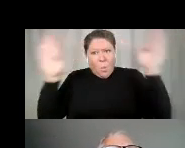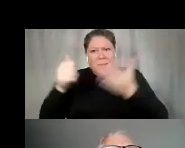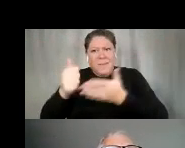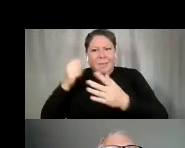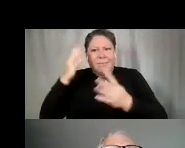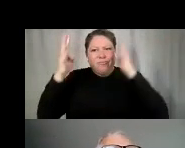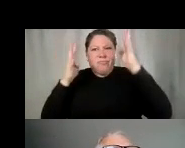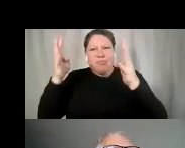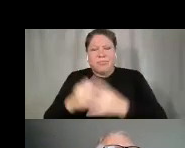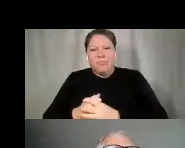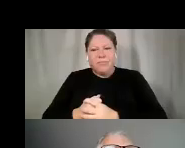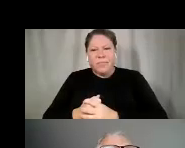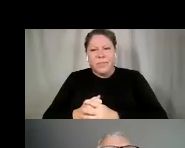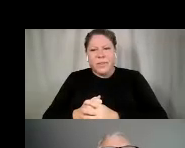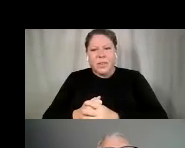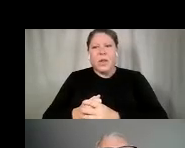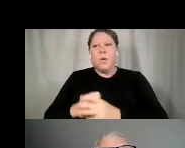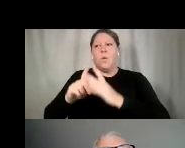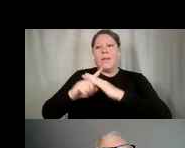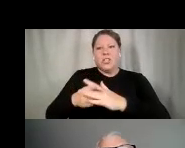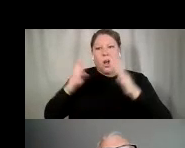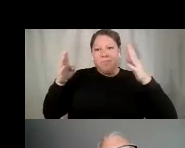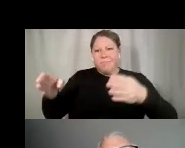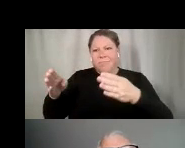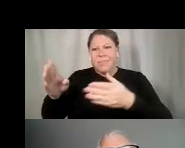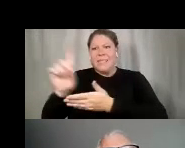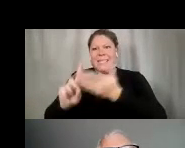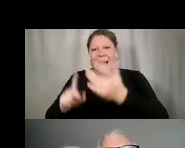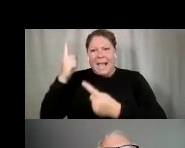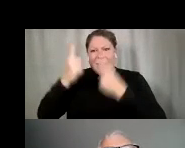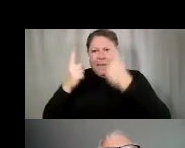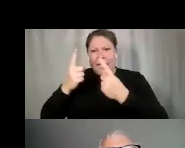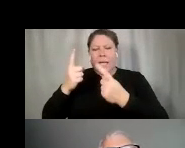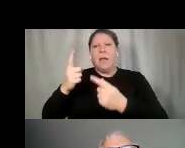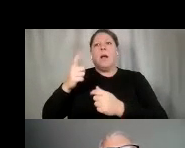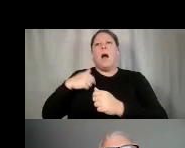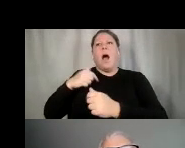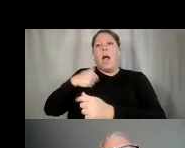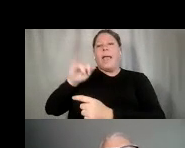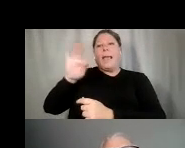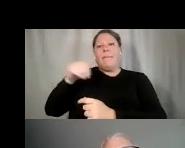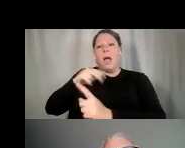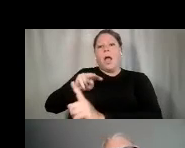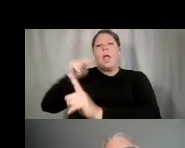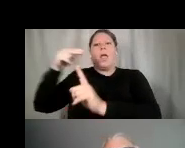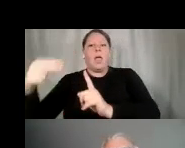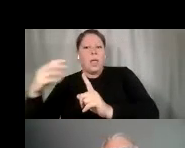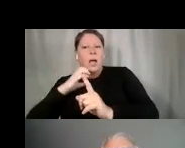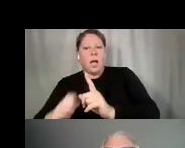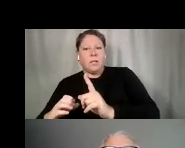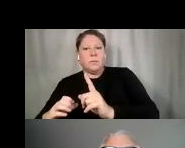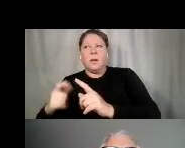with design thinking, when we put ourselves in the space of the customer, we really have that way where we're